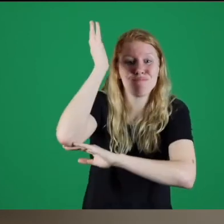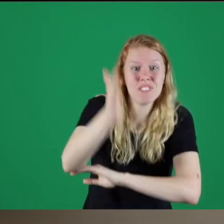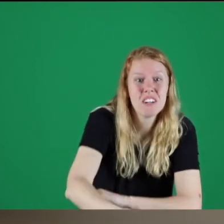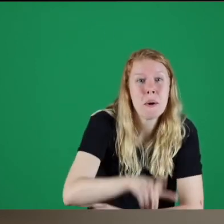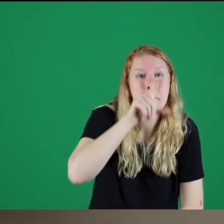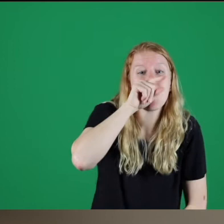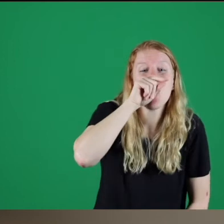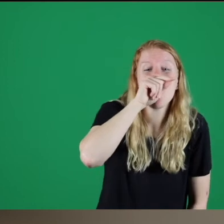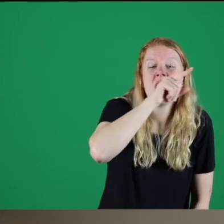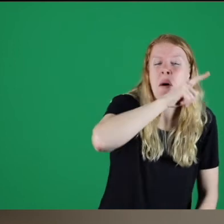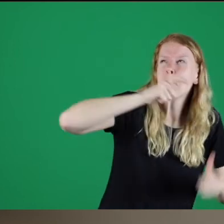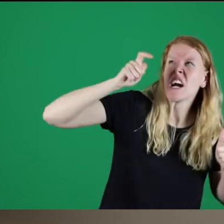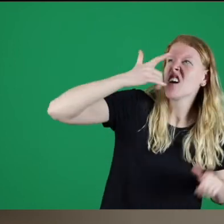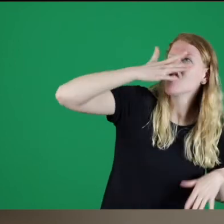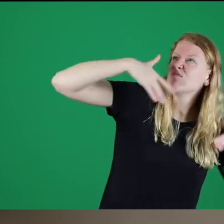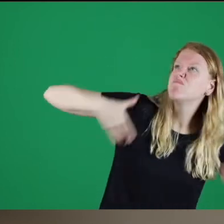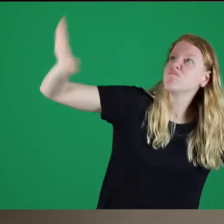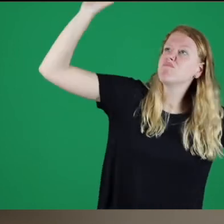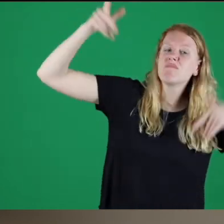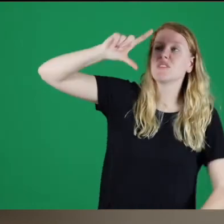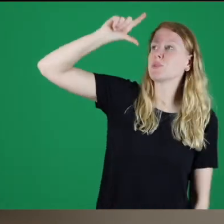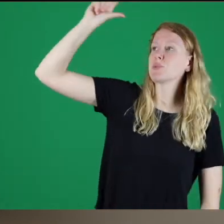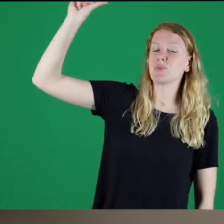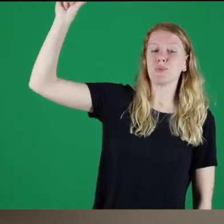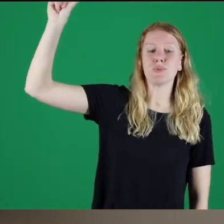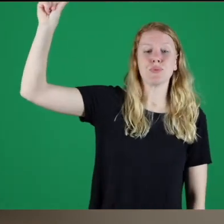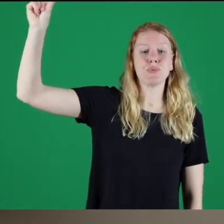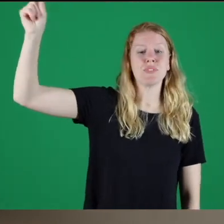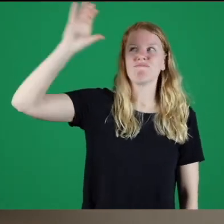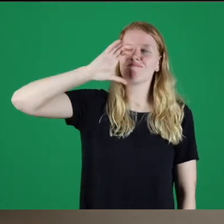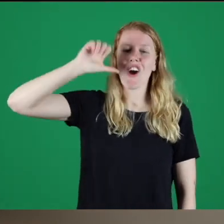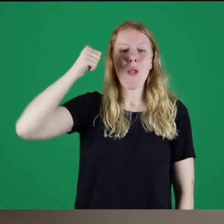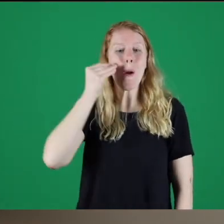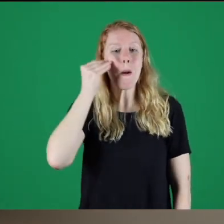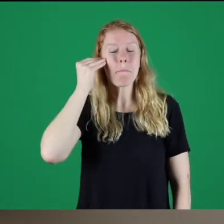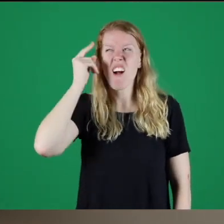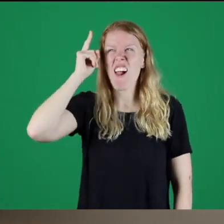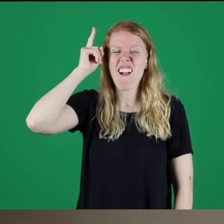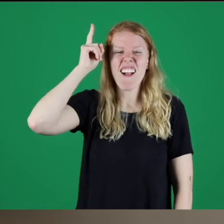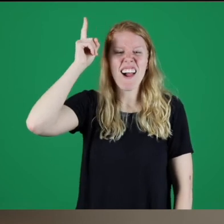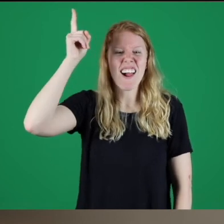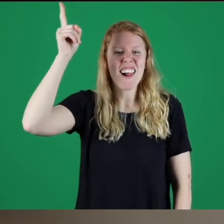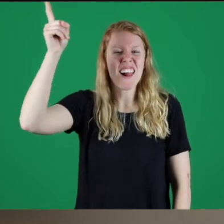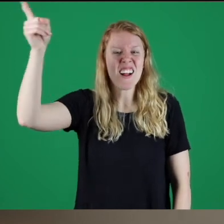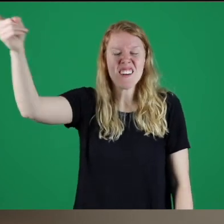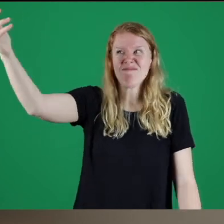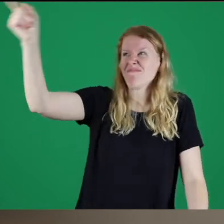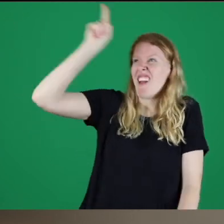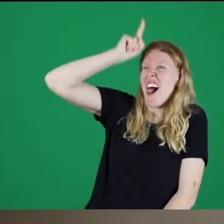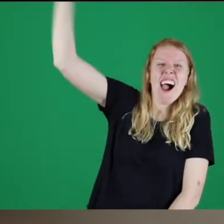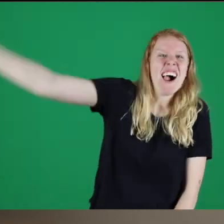giant bird flew out of the tree and away to find another home somewhere else, probably in a